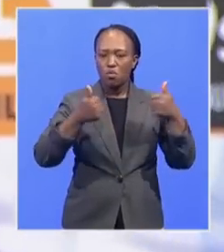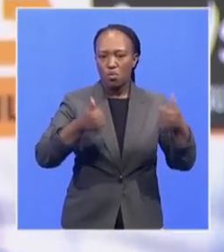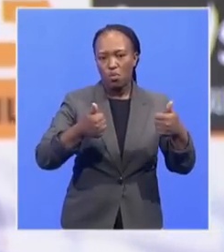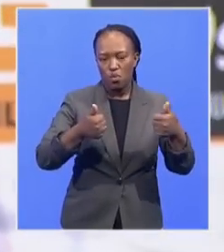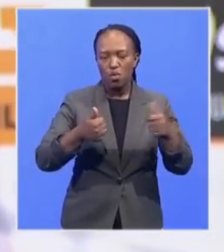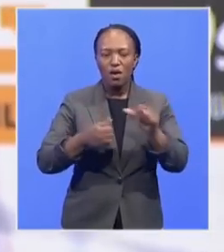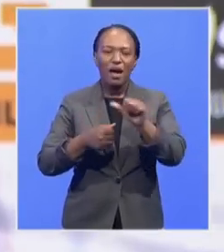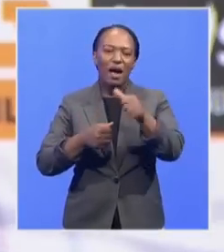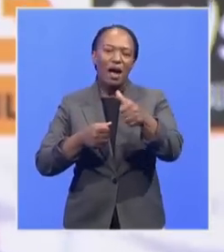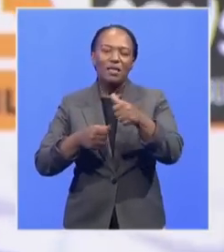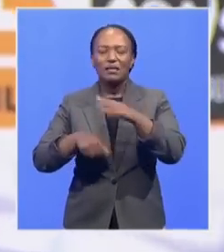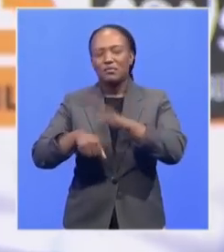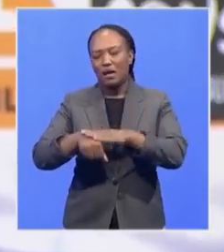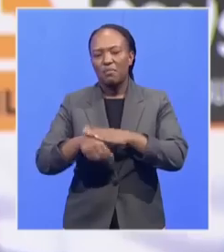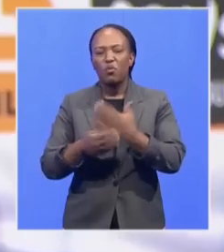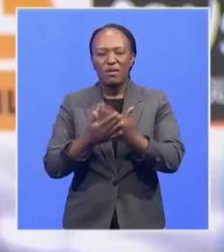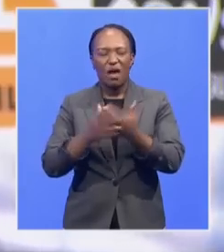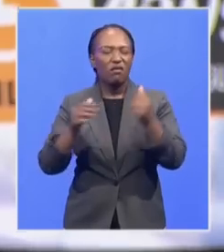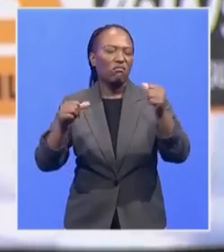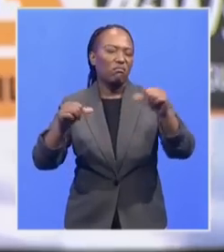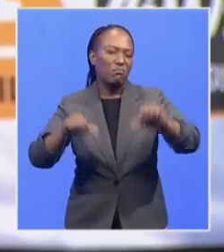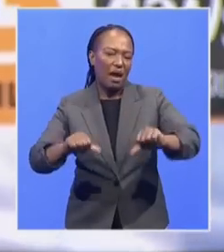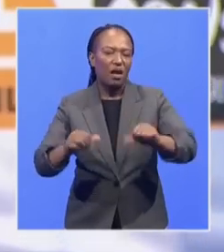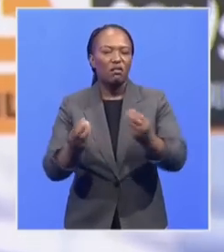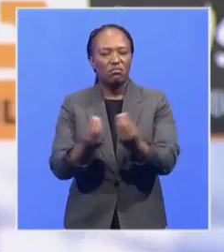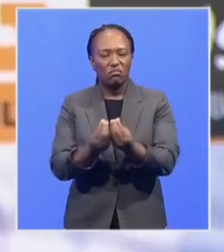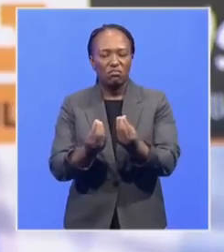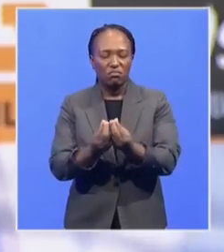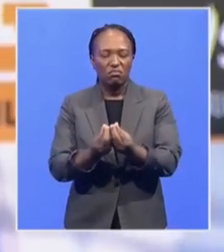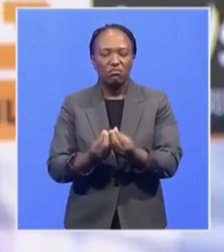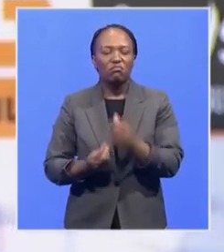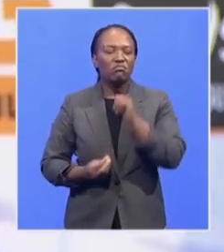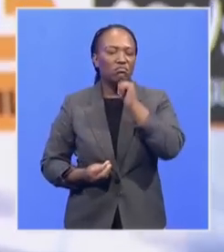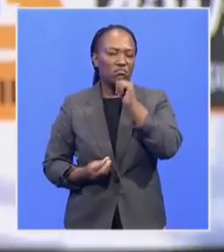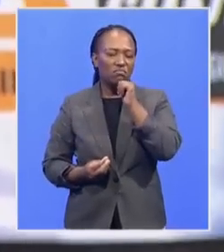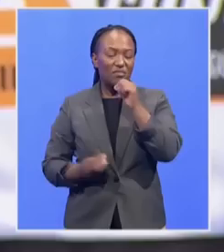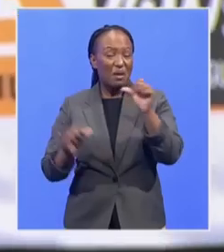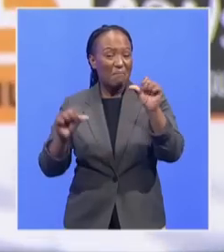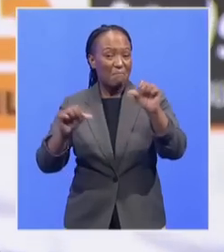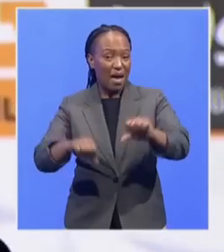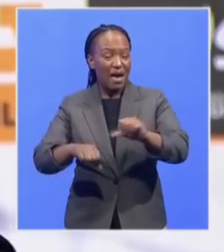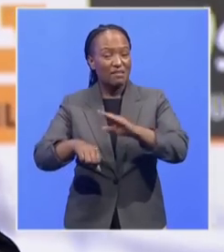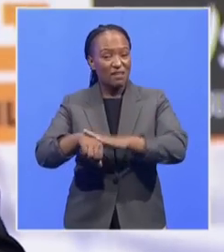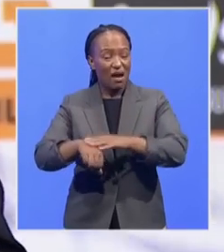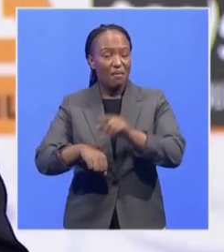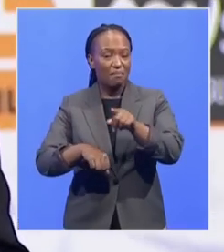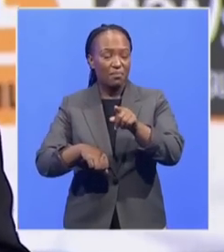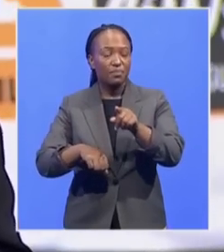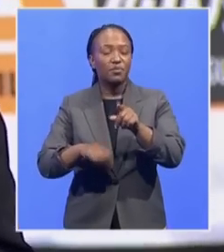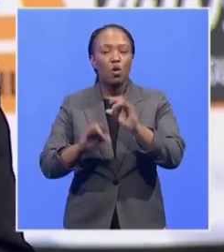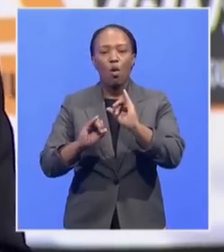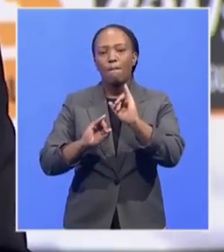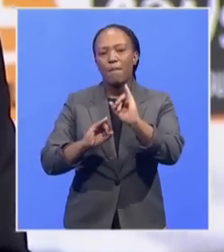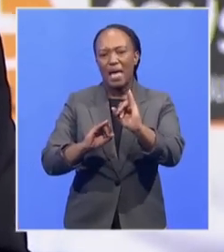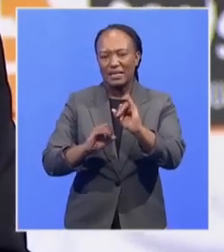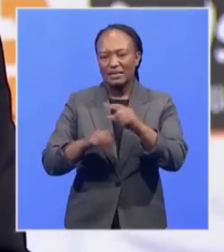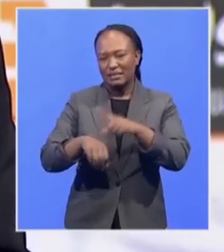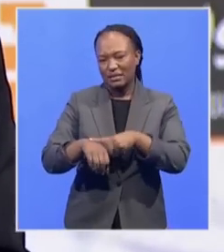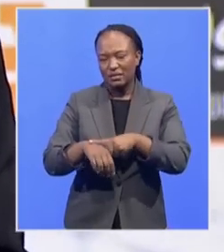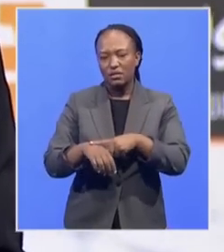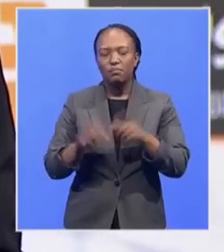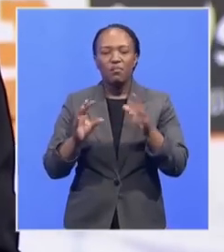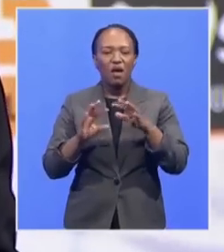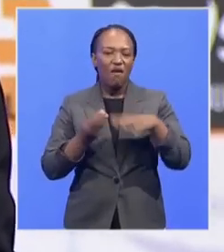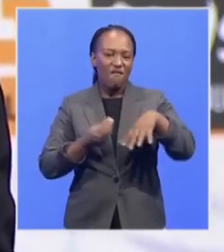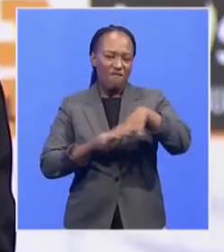can be bad. But even when times are bad, a family pulls together.